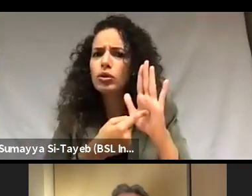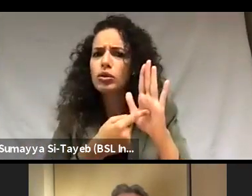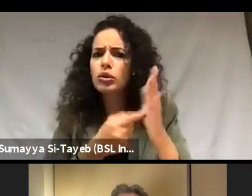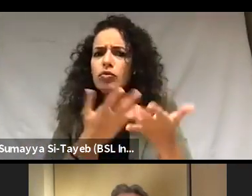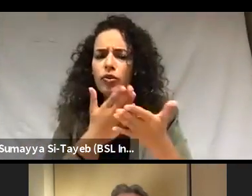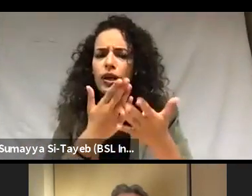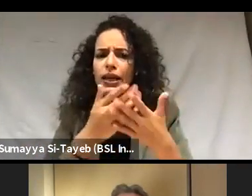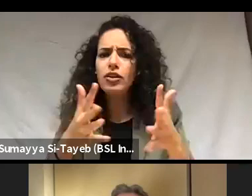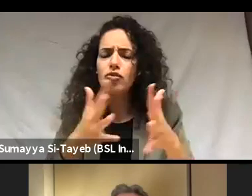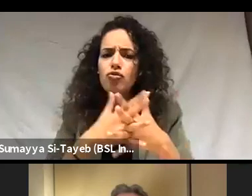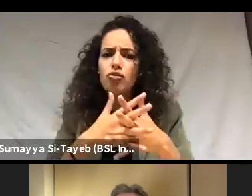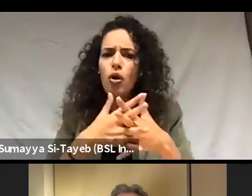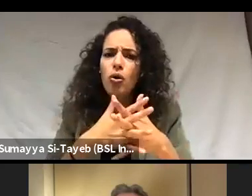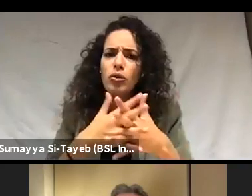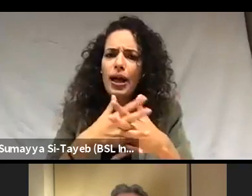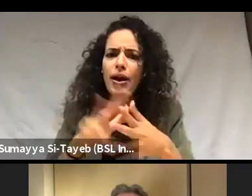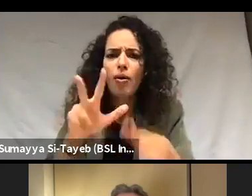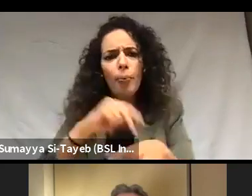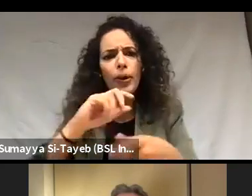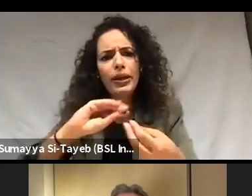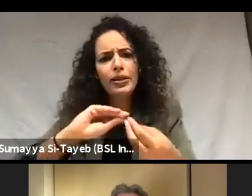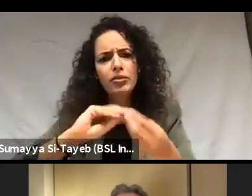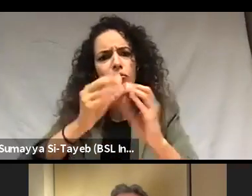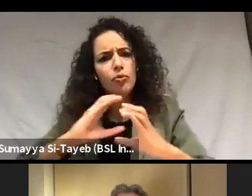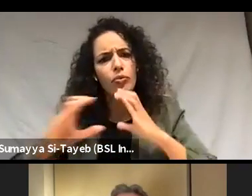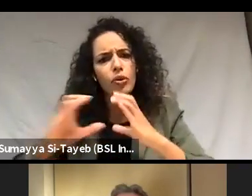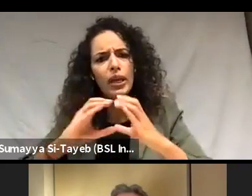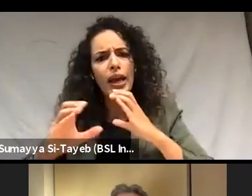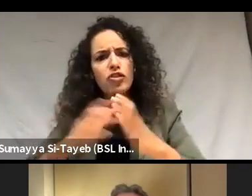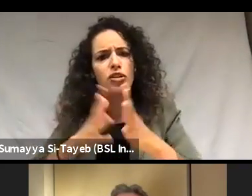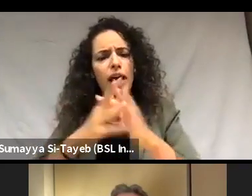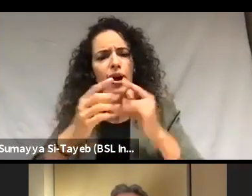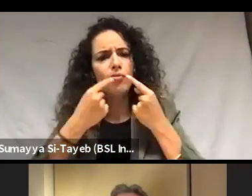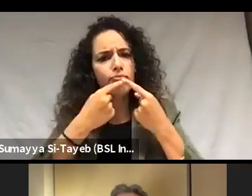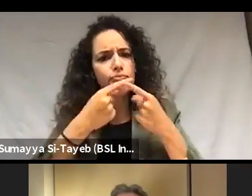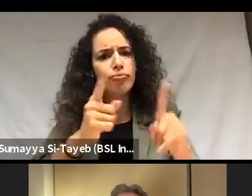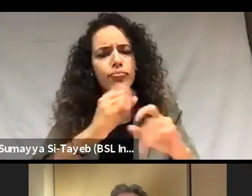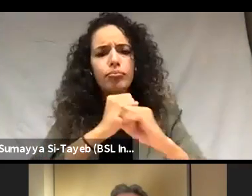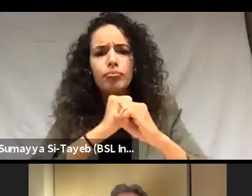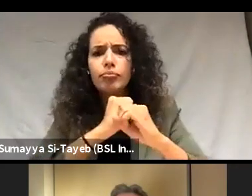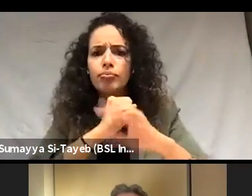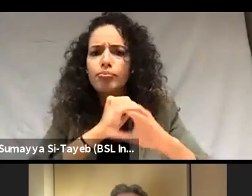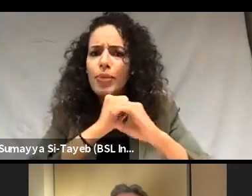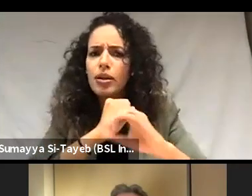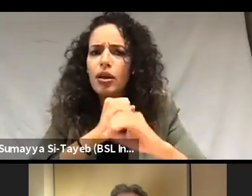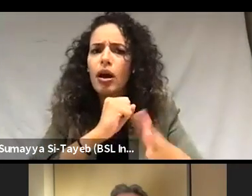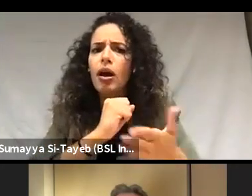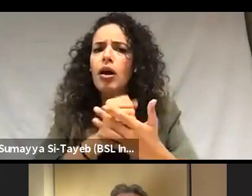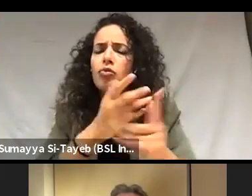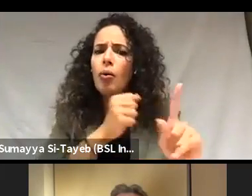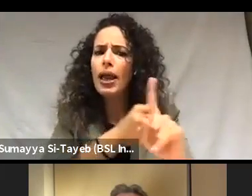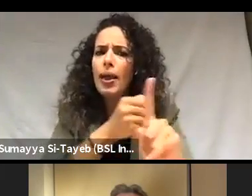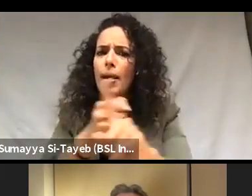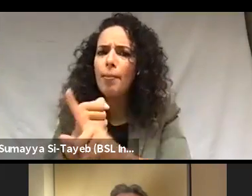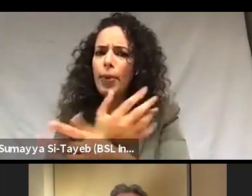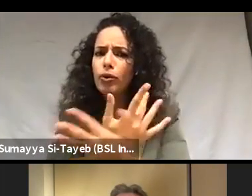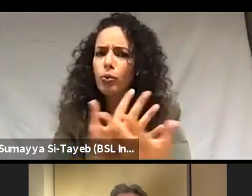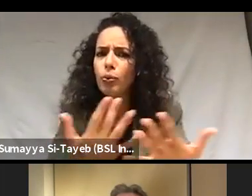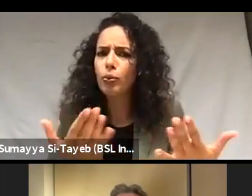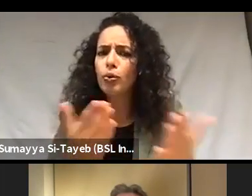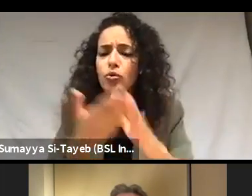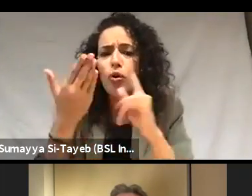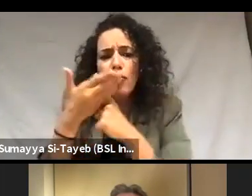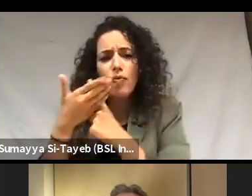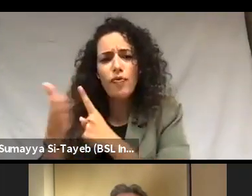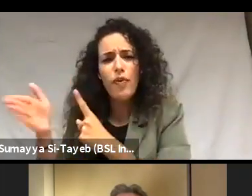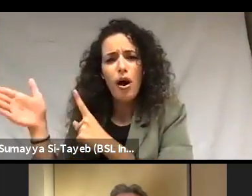formulate communications, which they would then pass on to the media in an active environment. And the far right, the extreme right wing,